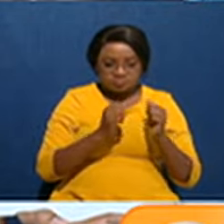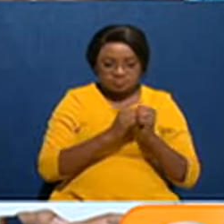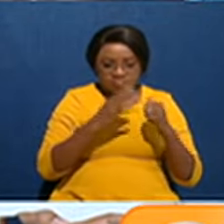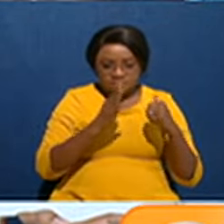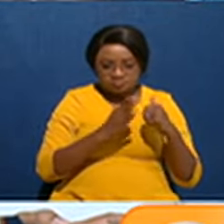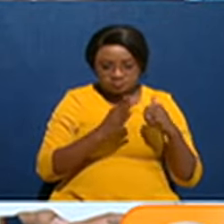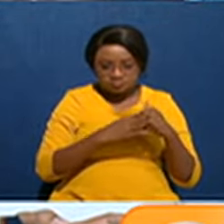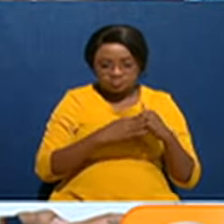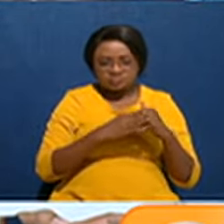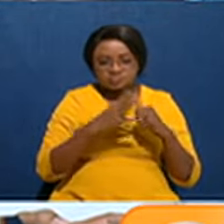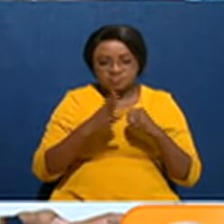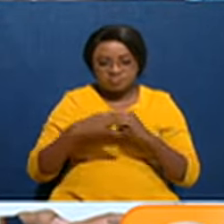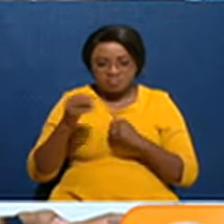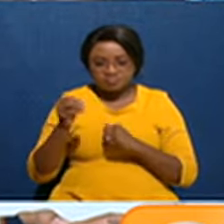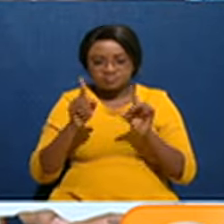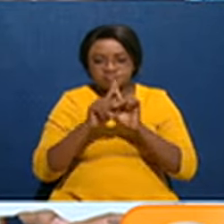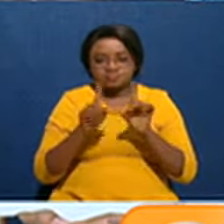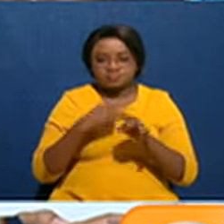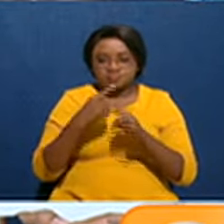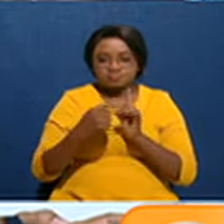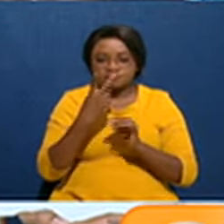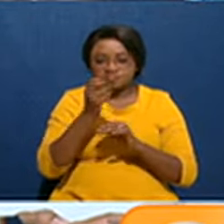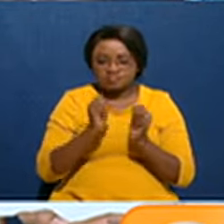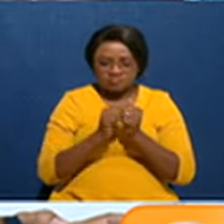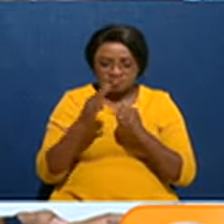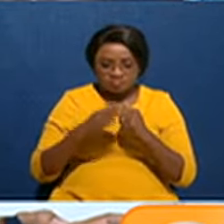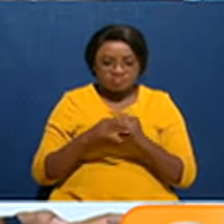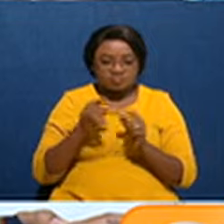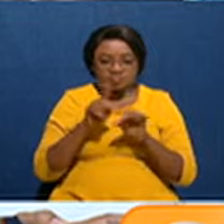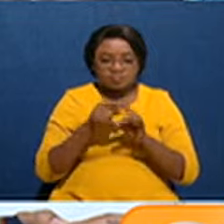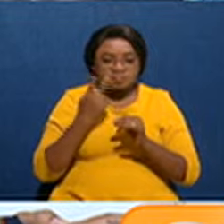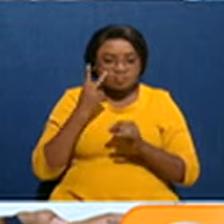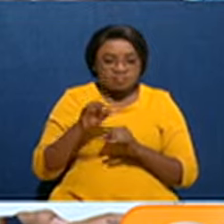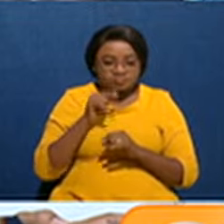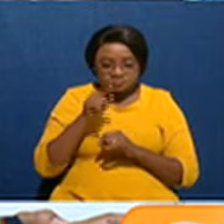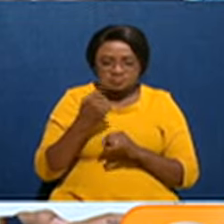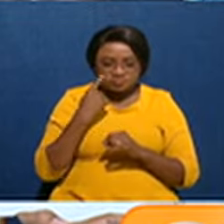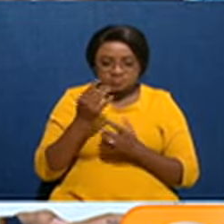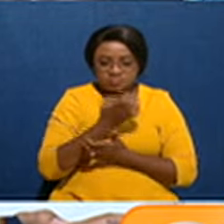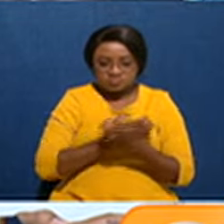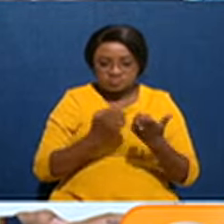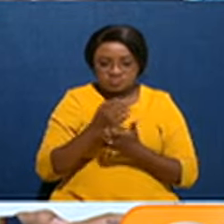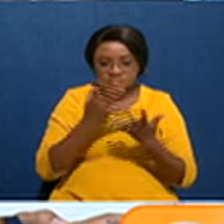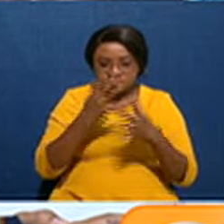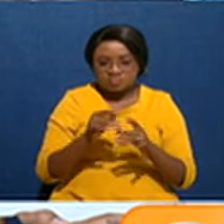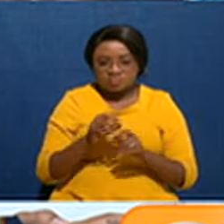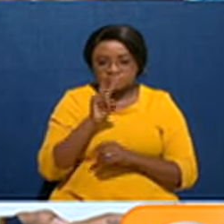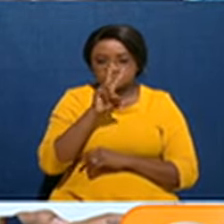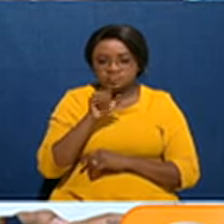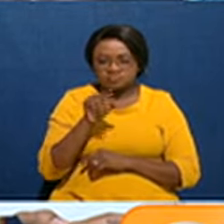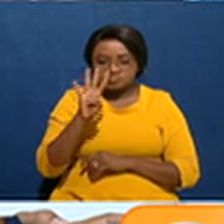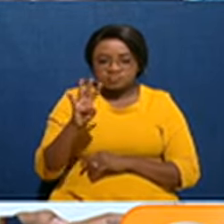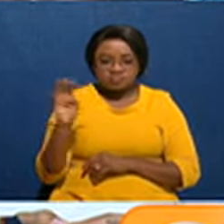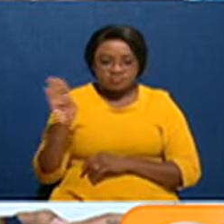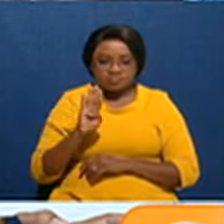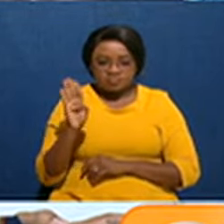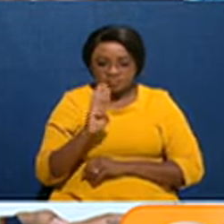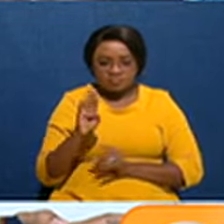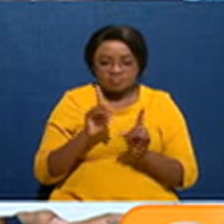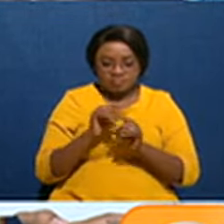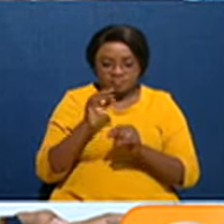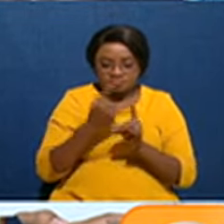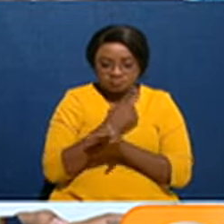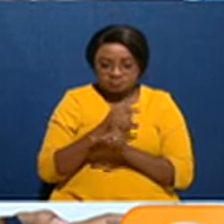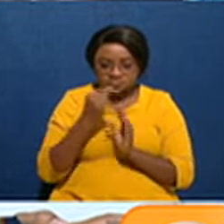seen also the economy lose 2.4 billion Kenya shillings. And some of the citations done in that report